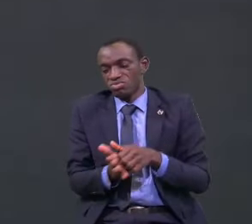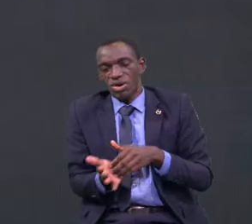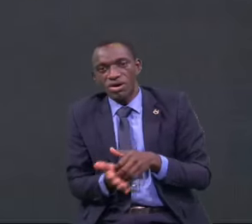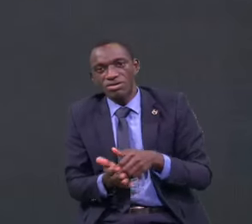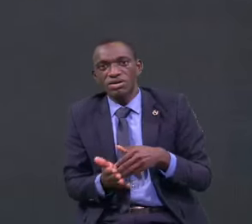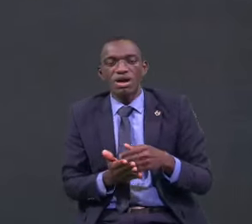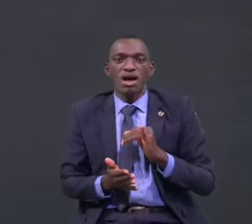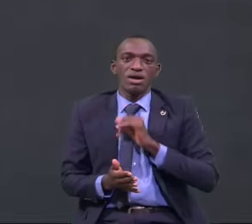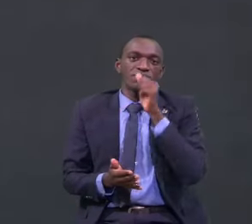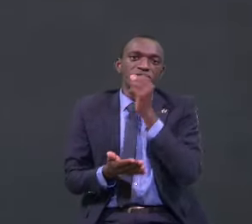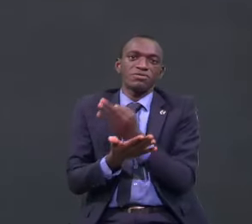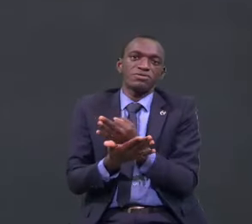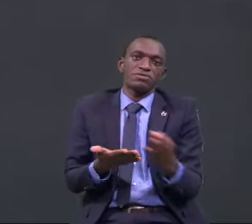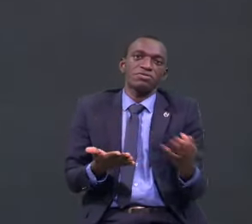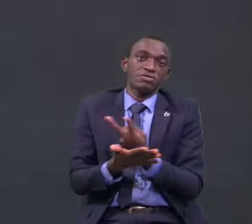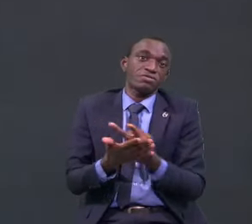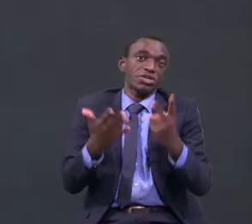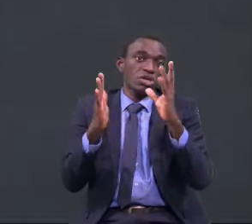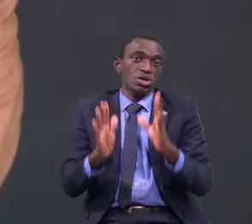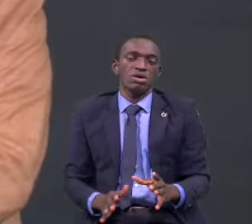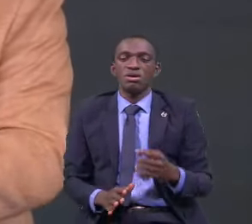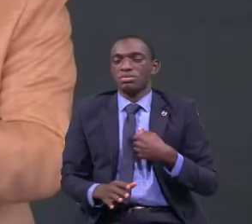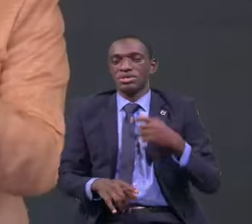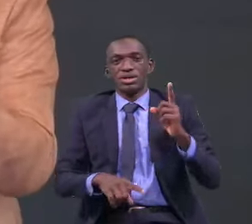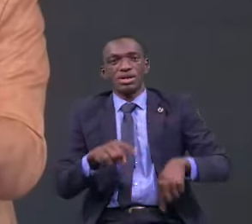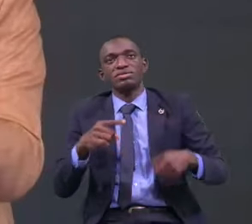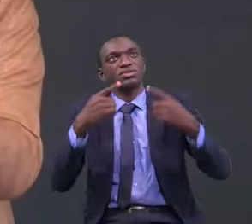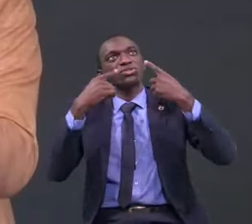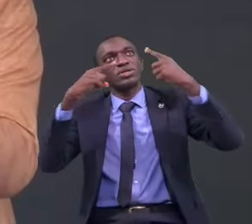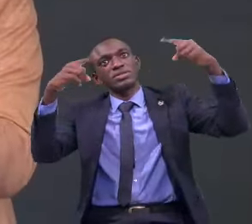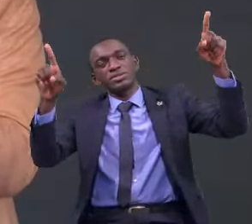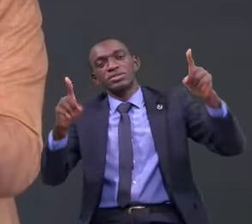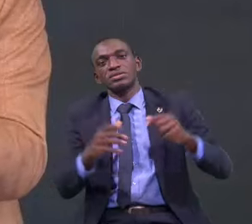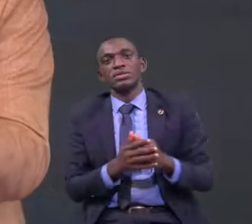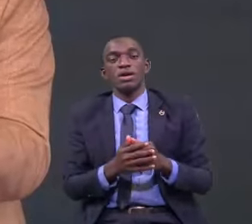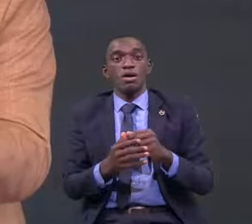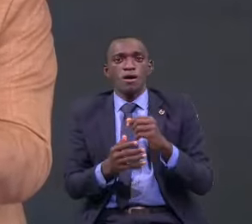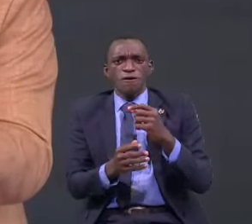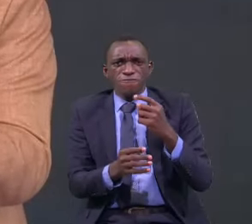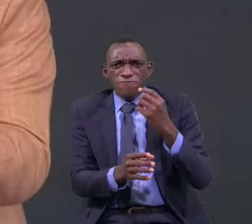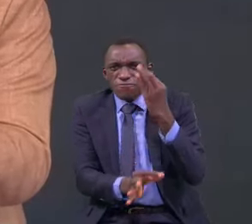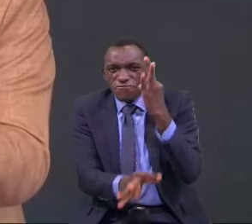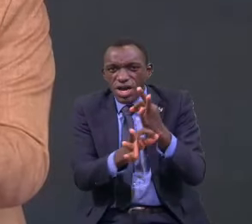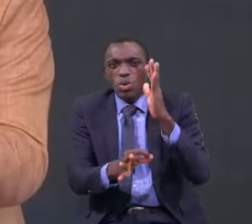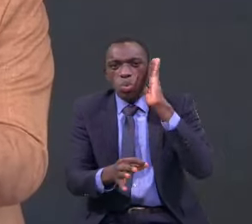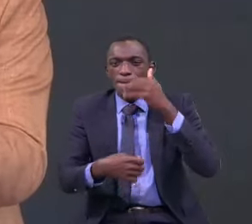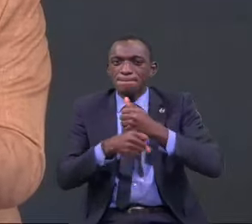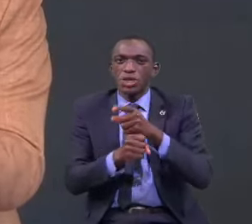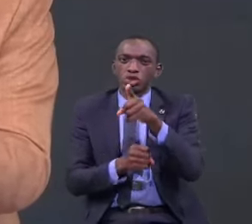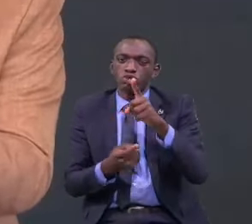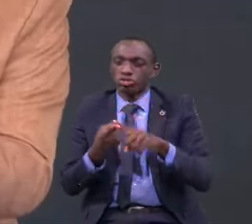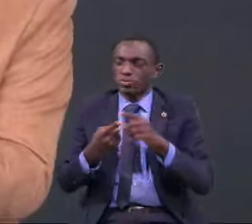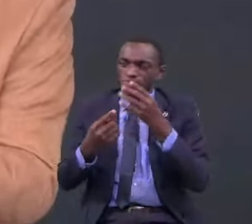failure. Je joue toujours. I cannot succeed. Je ne peux jamais réussir. Faith will make you to forsake all and